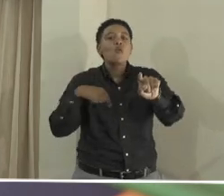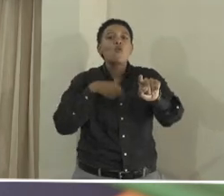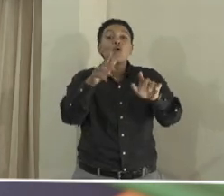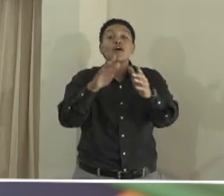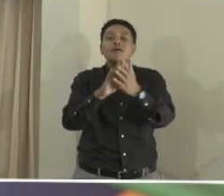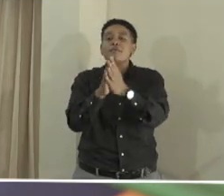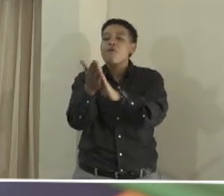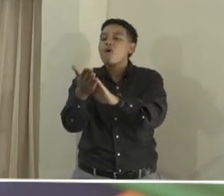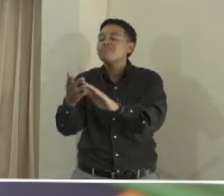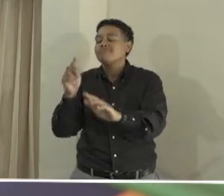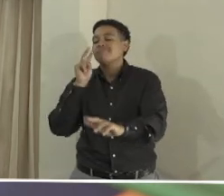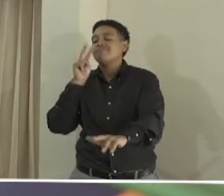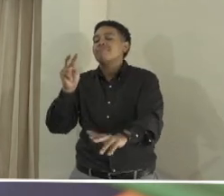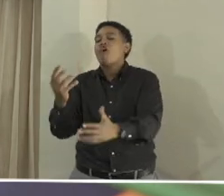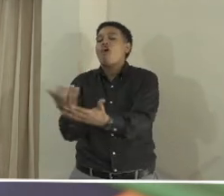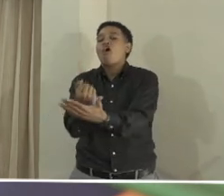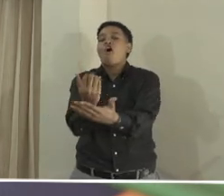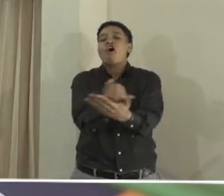into opportunities.